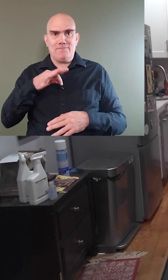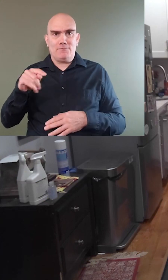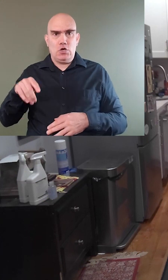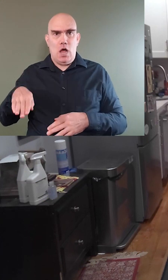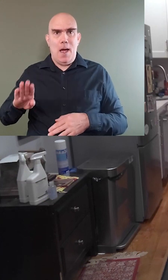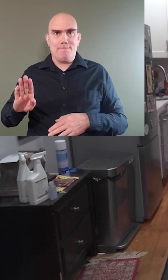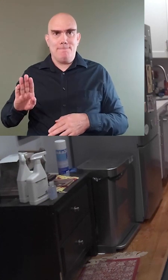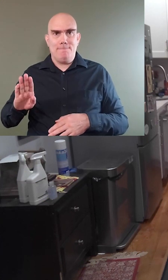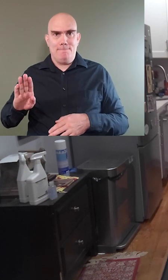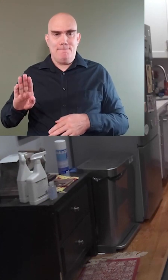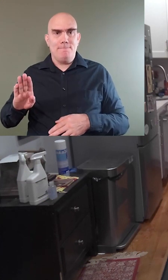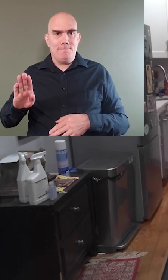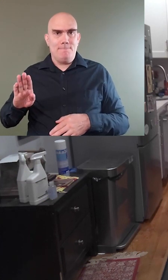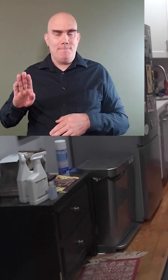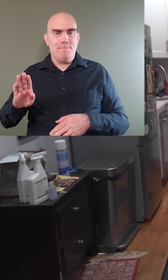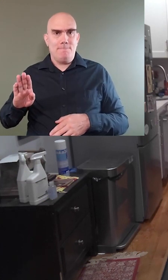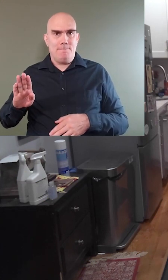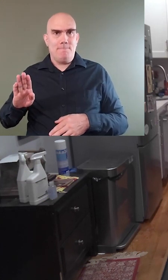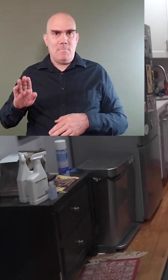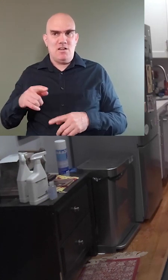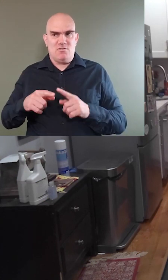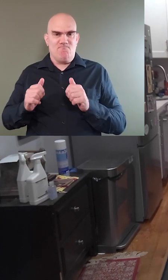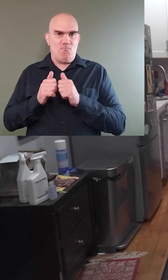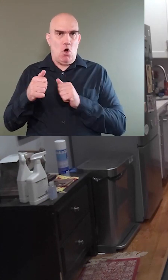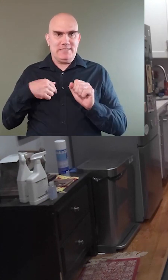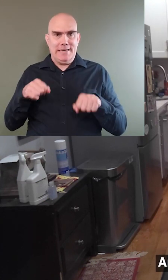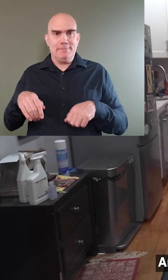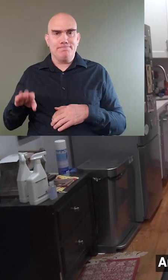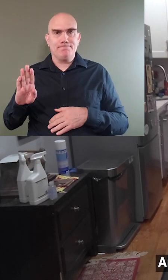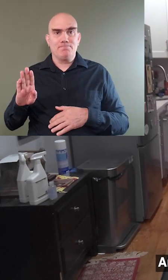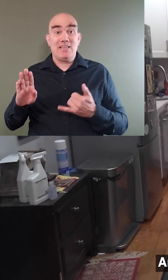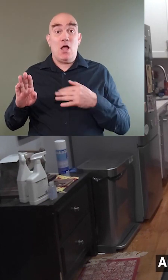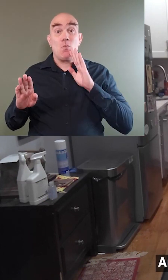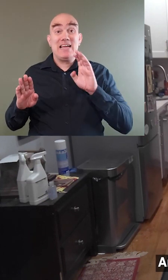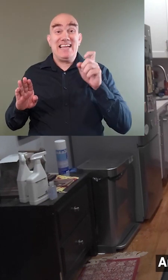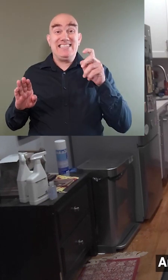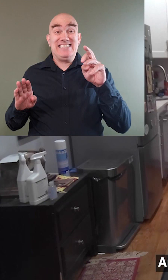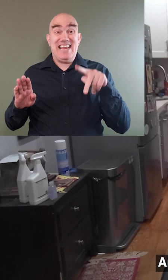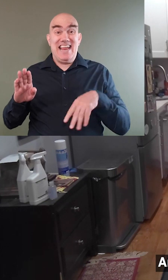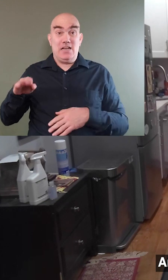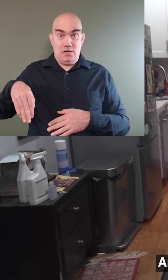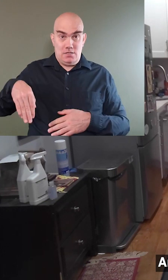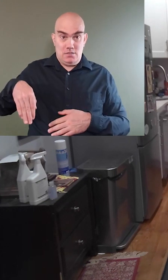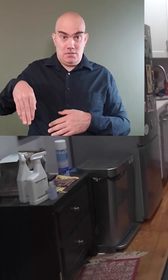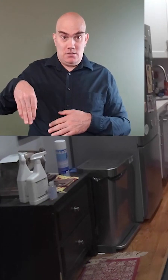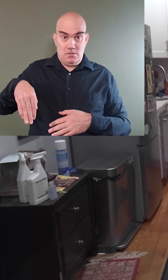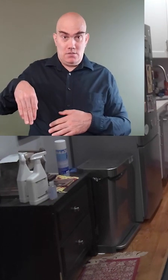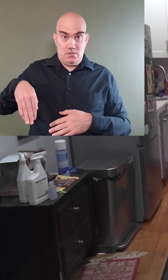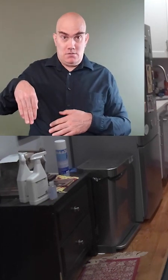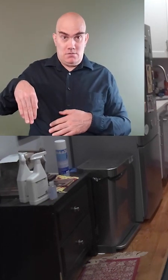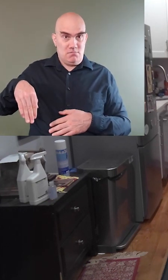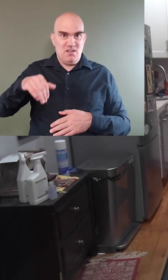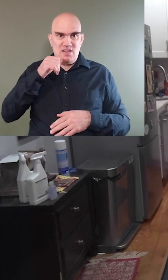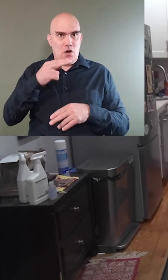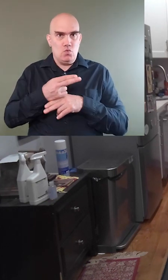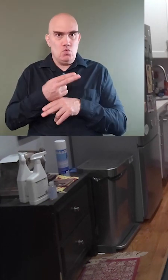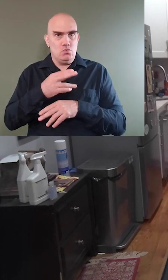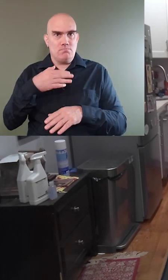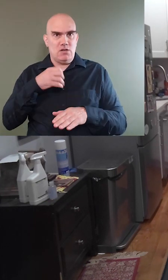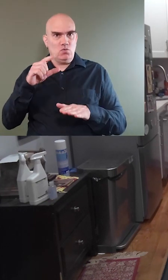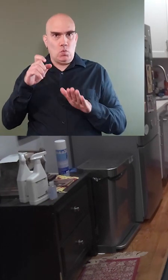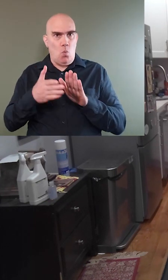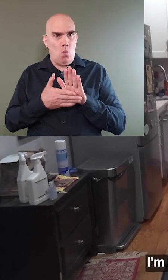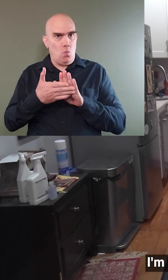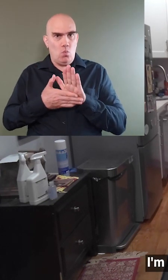foot as close to my shin as I possibly can. And now I'm going to extend. I'm not activating the sole of my